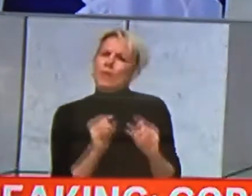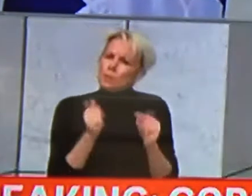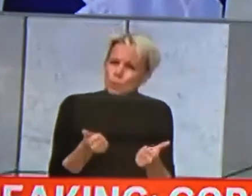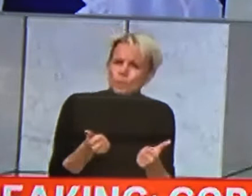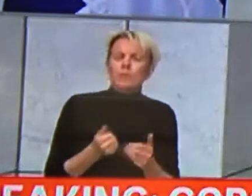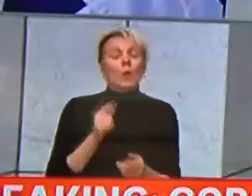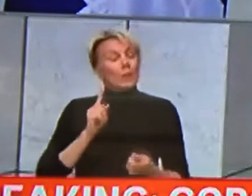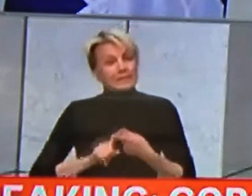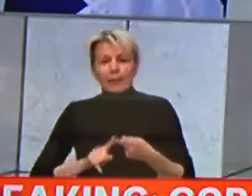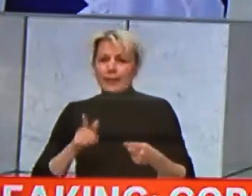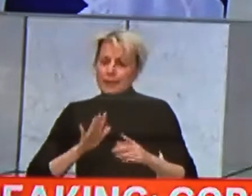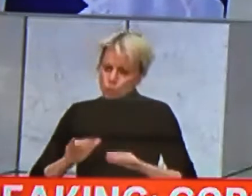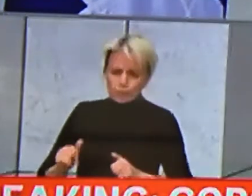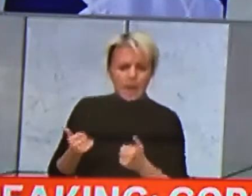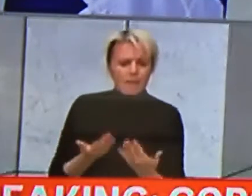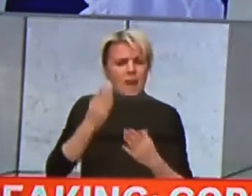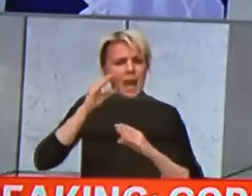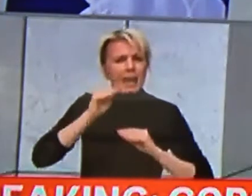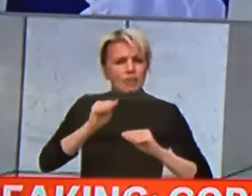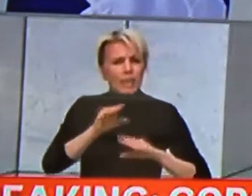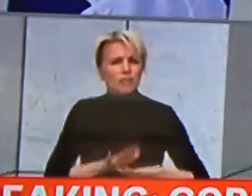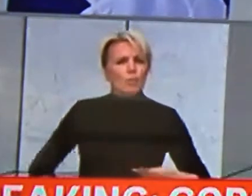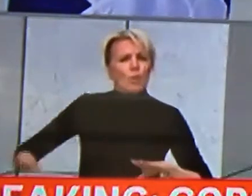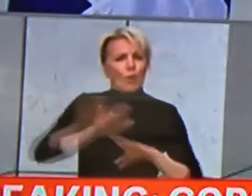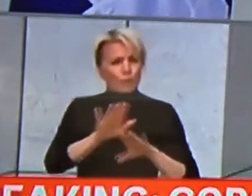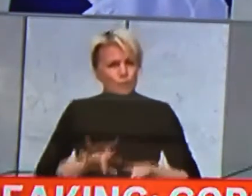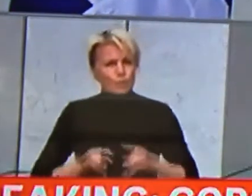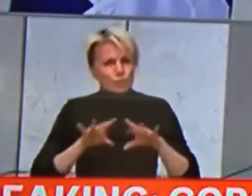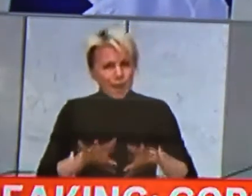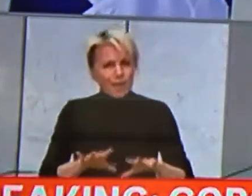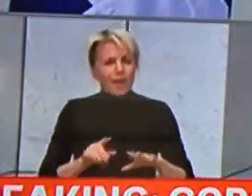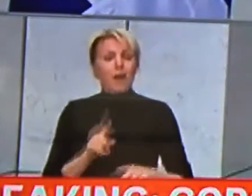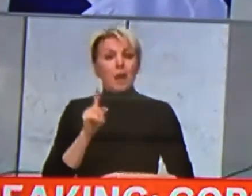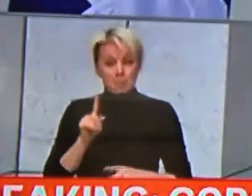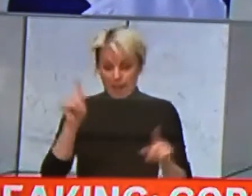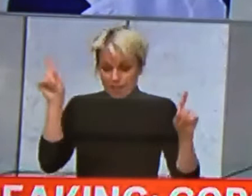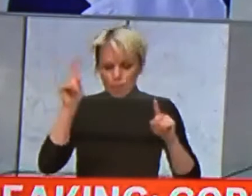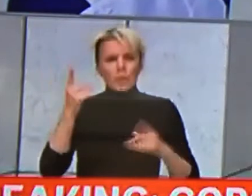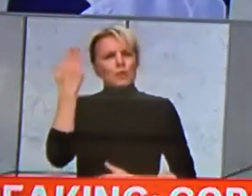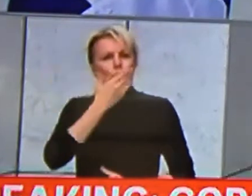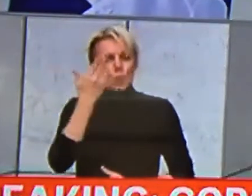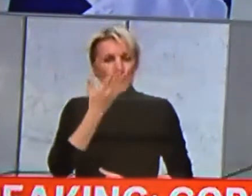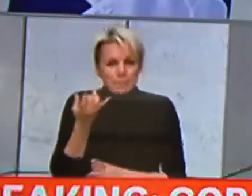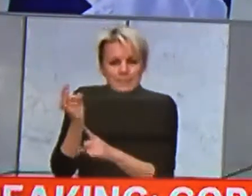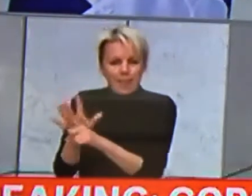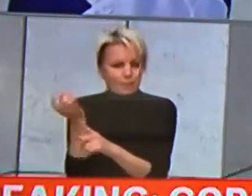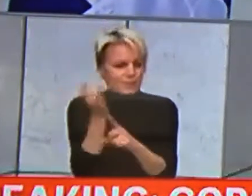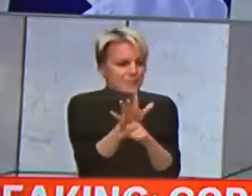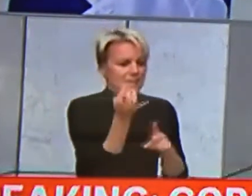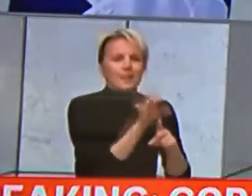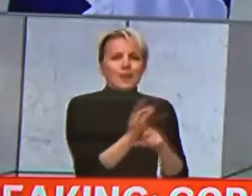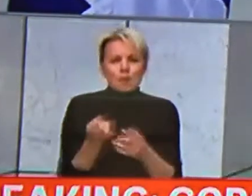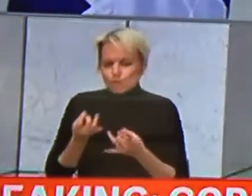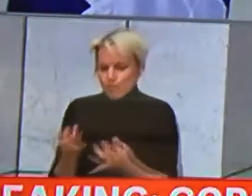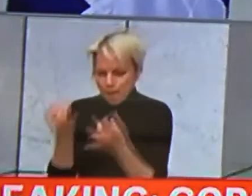be delivered, but over the next few weeks the schools themselves will be preparing together with, on a national basis, seeking to get